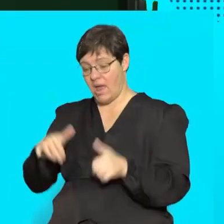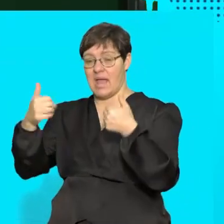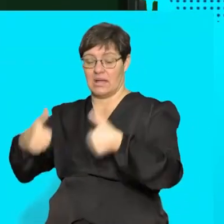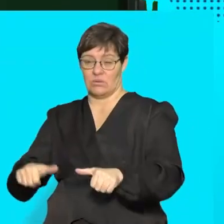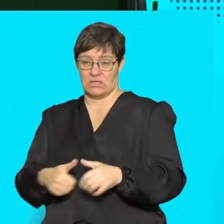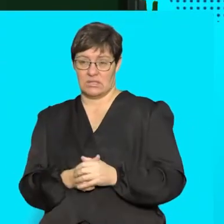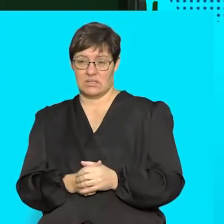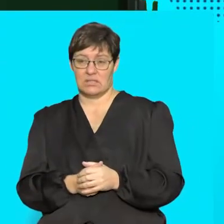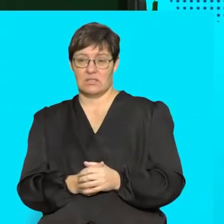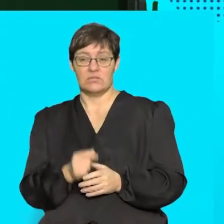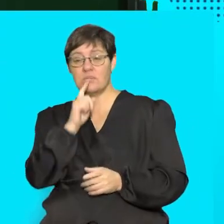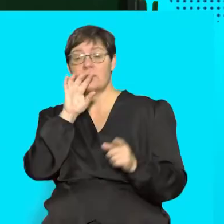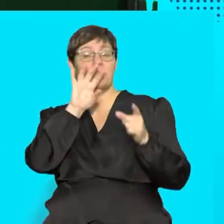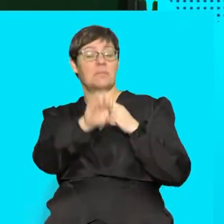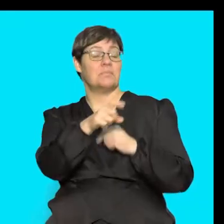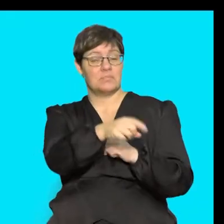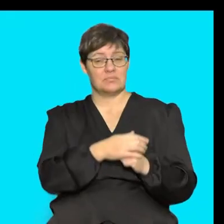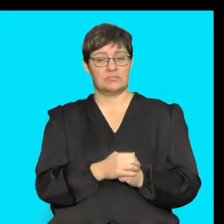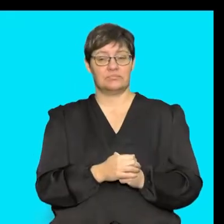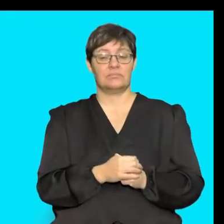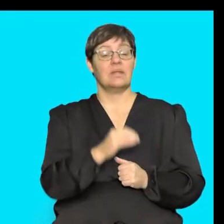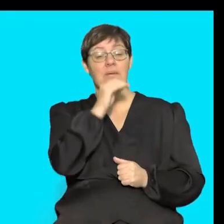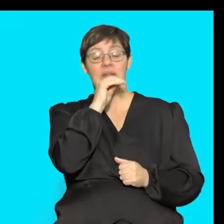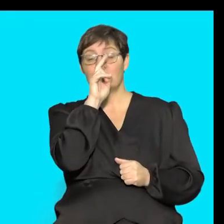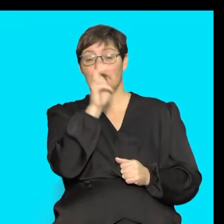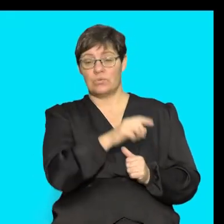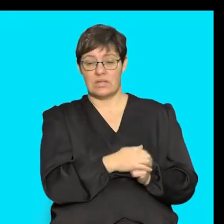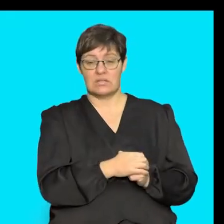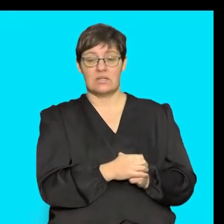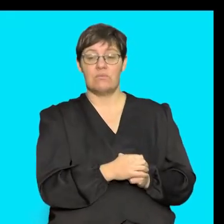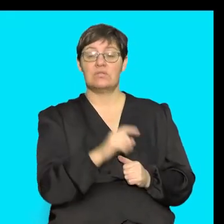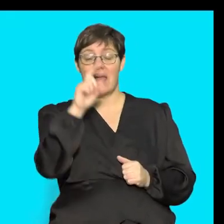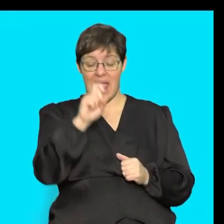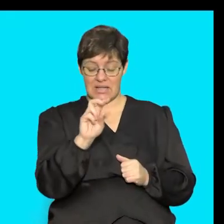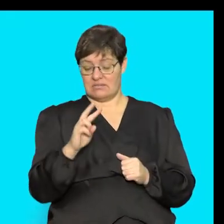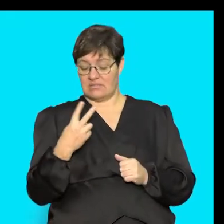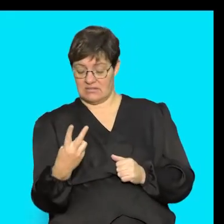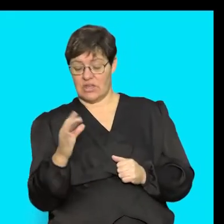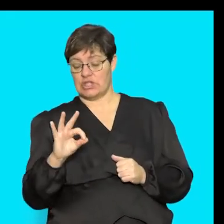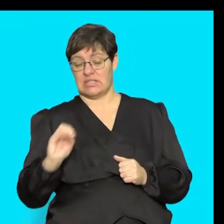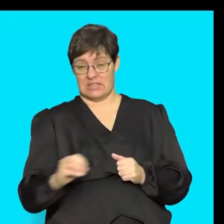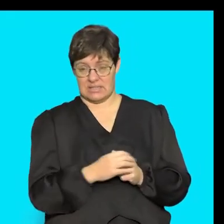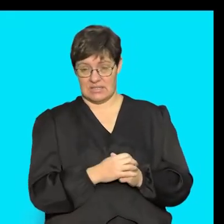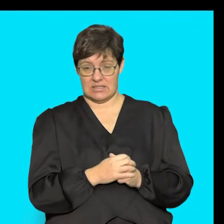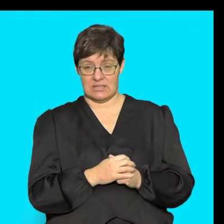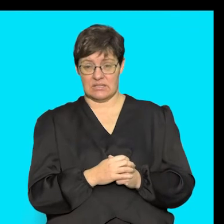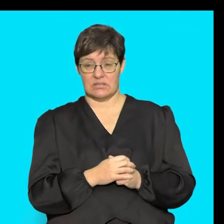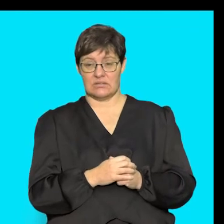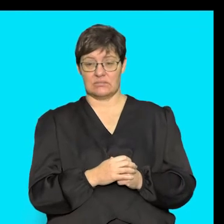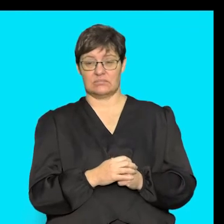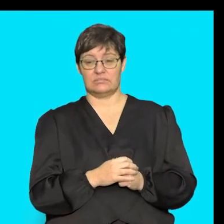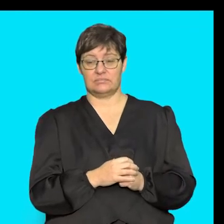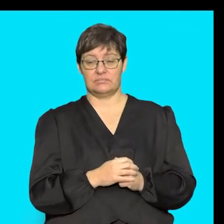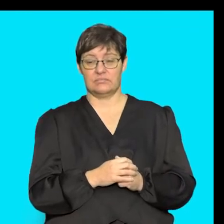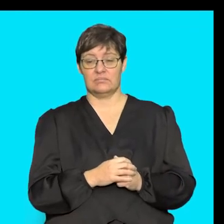is the accounting. So to predict this, what we need to do is where we see X, we substitute 30 minus